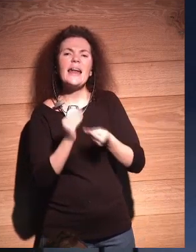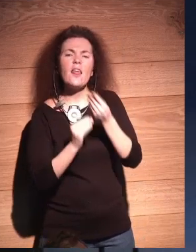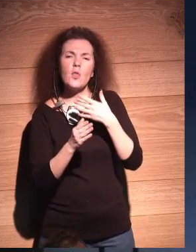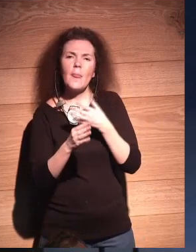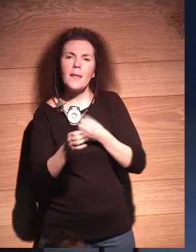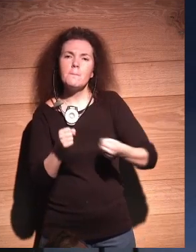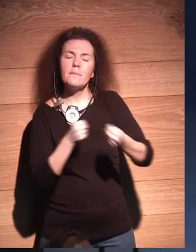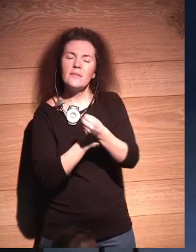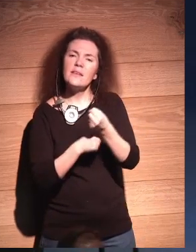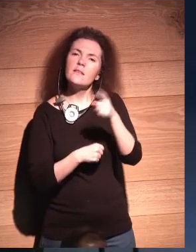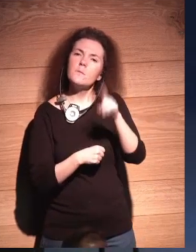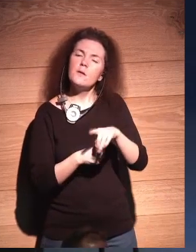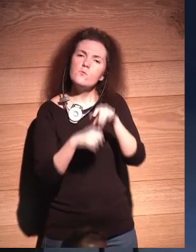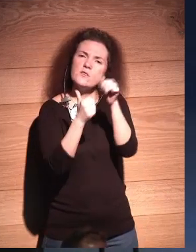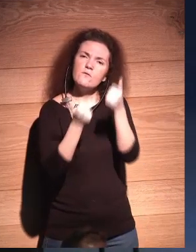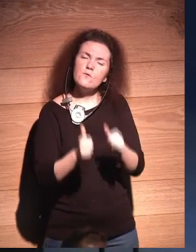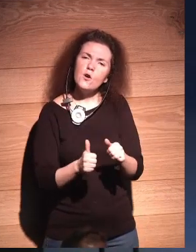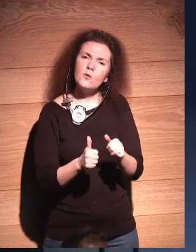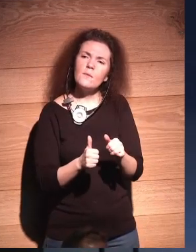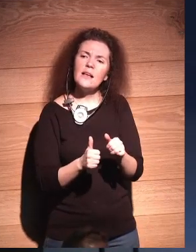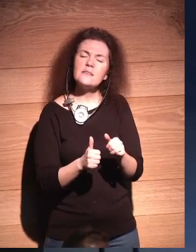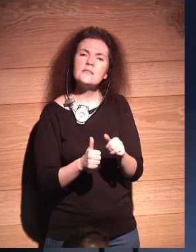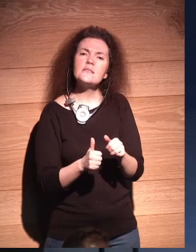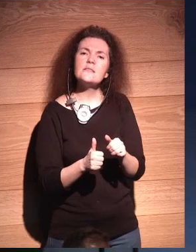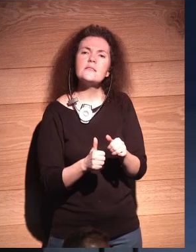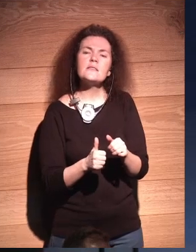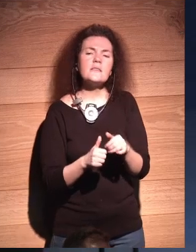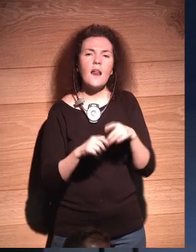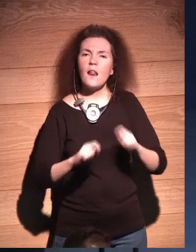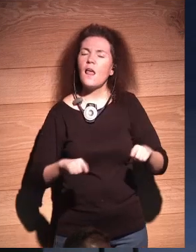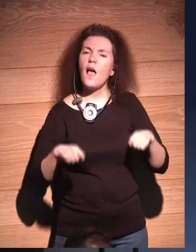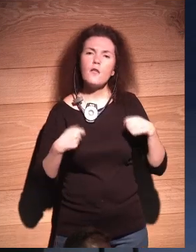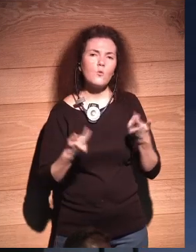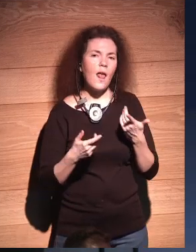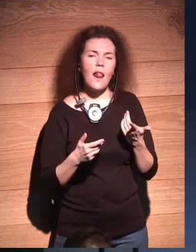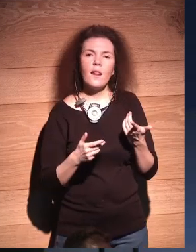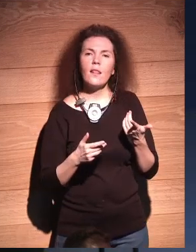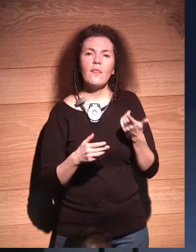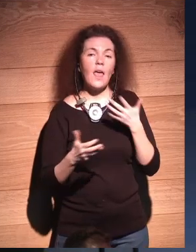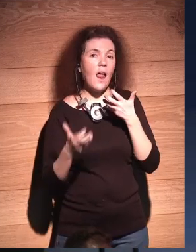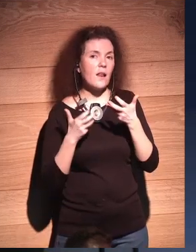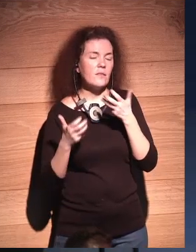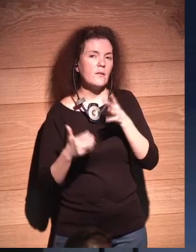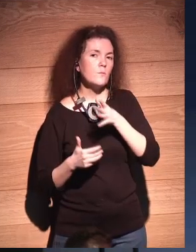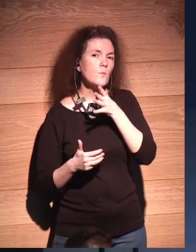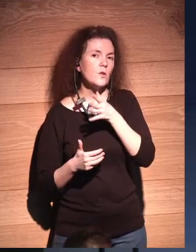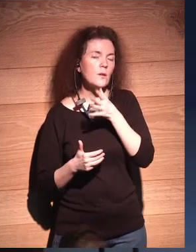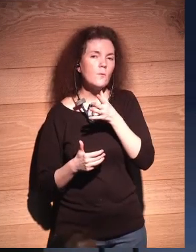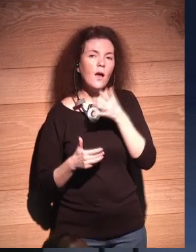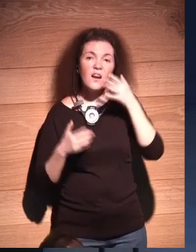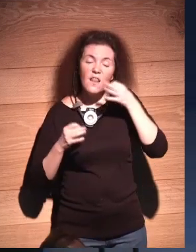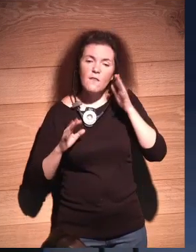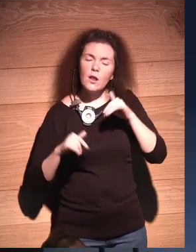in many ways, it's a very natural part of a lot of art, because it just kind of was, look at this, and